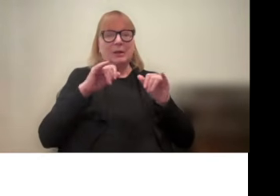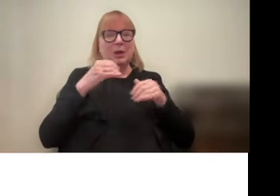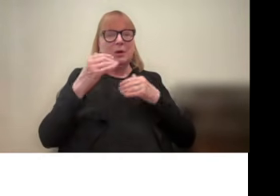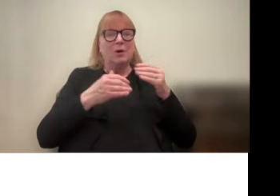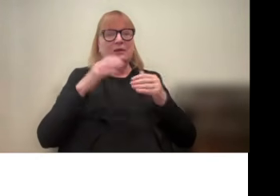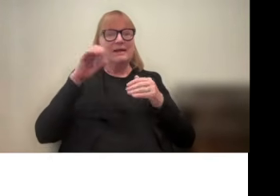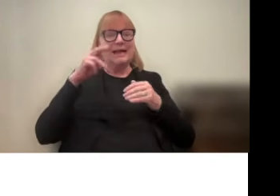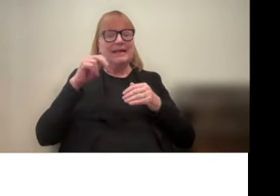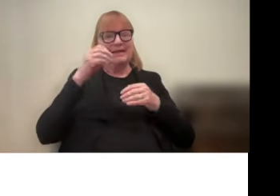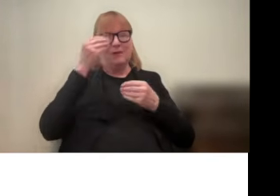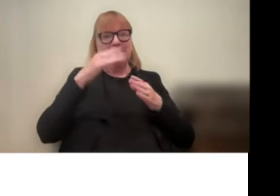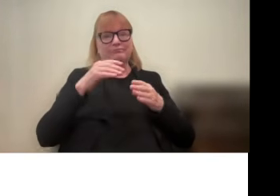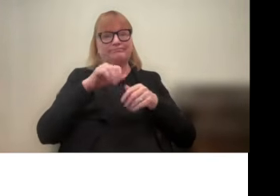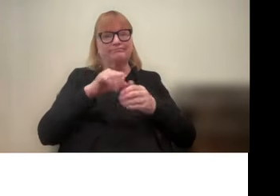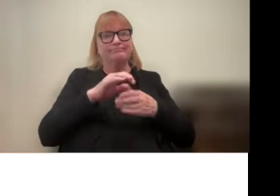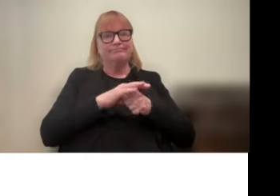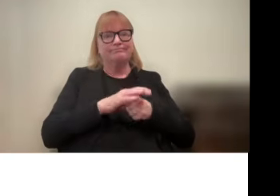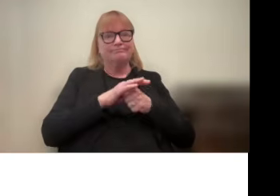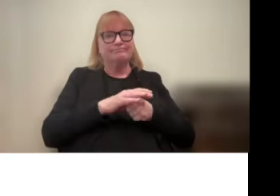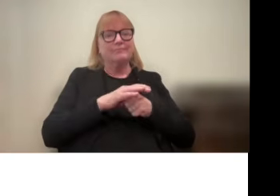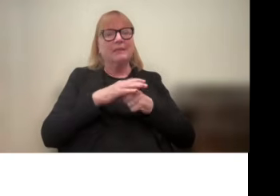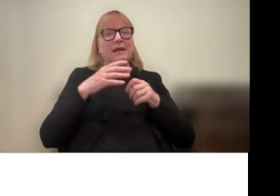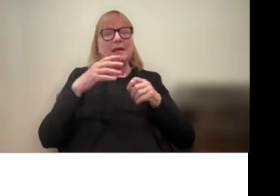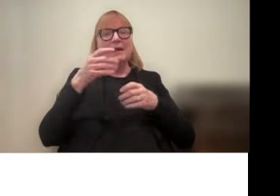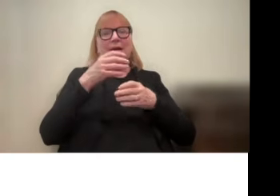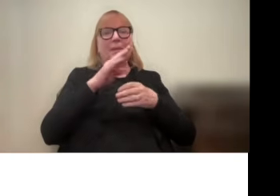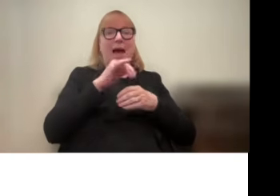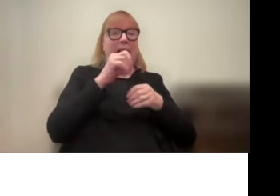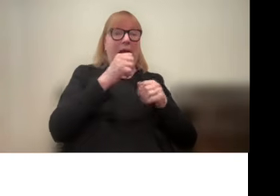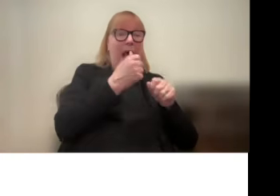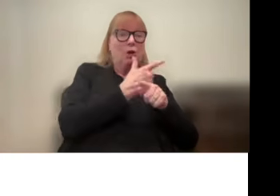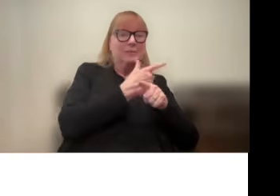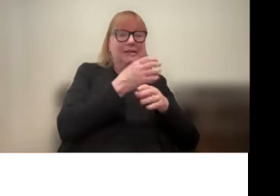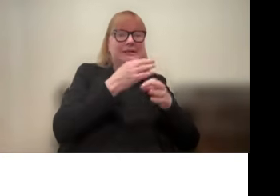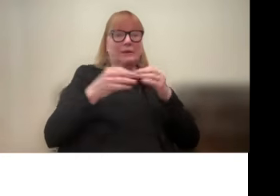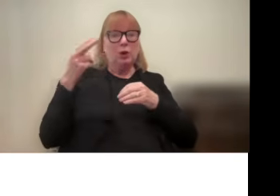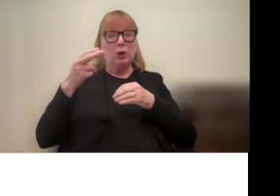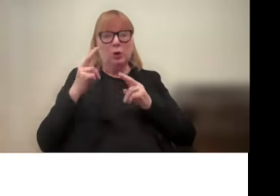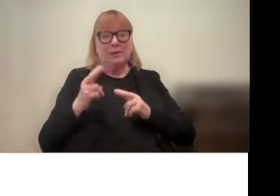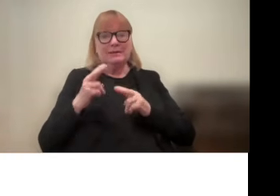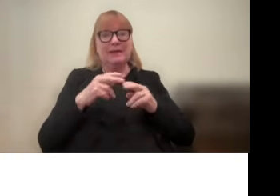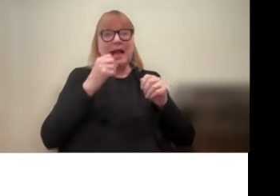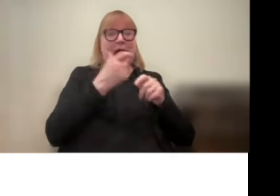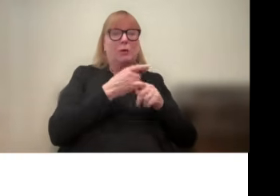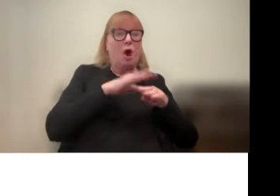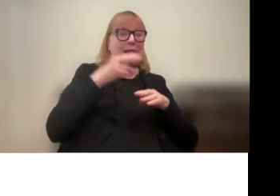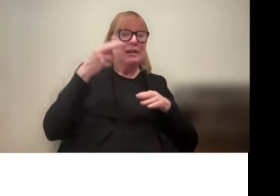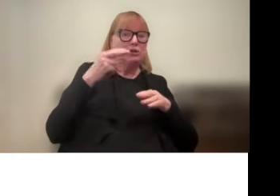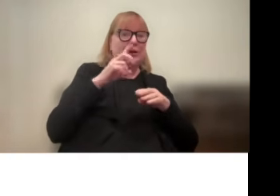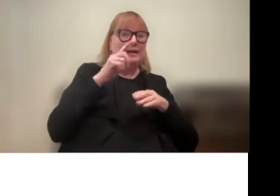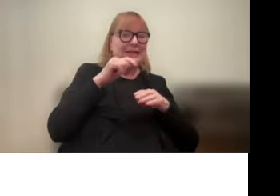occurring, this time mediated by algorithms rather than by humans. Algorithms are trained on historical data